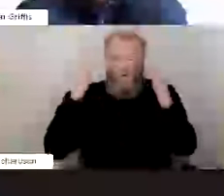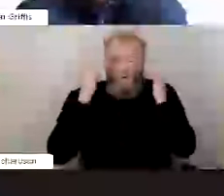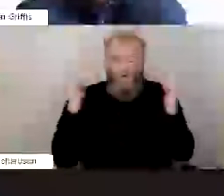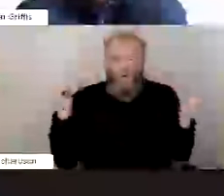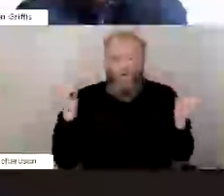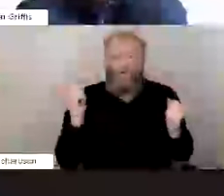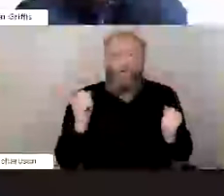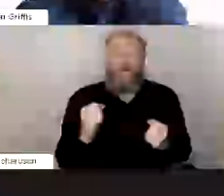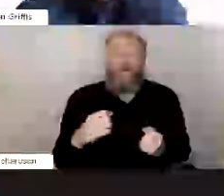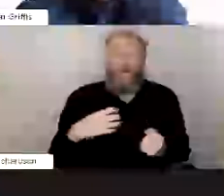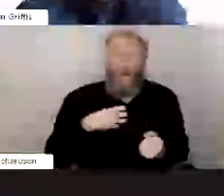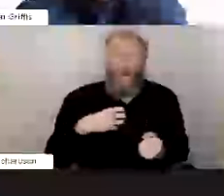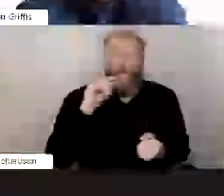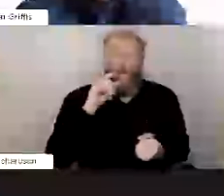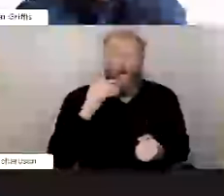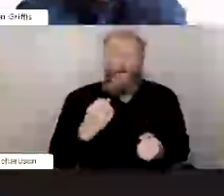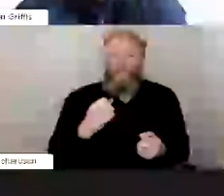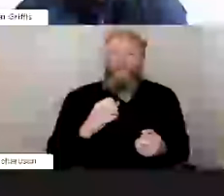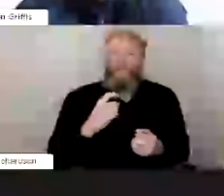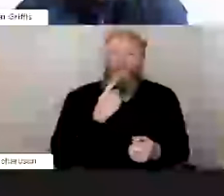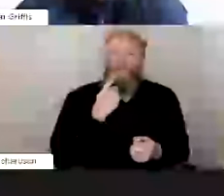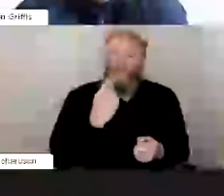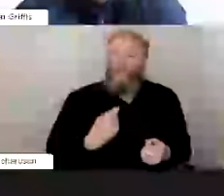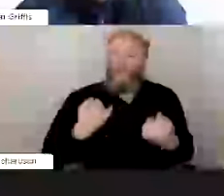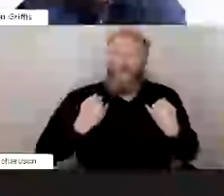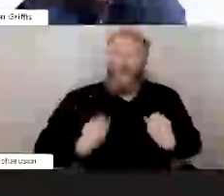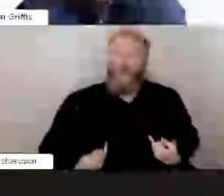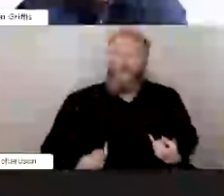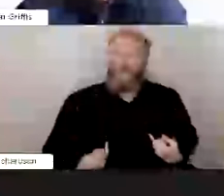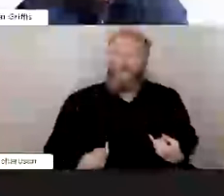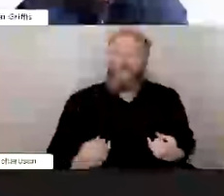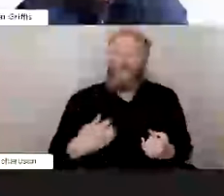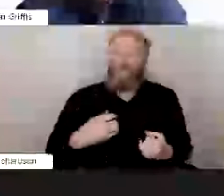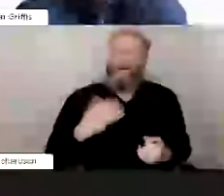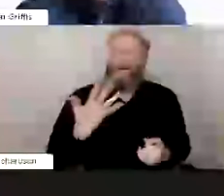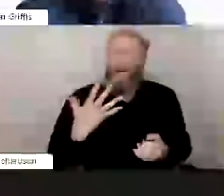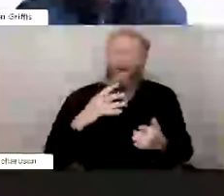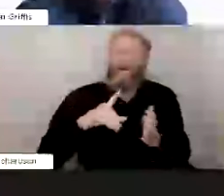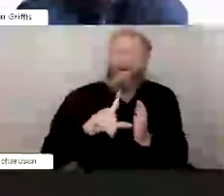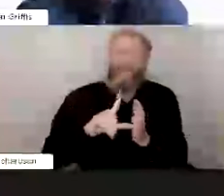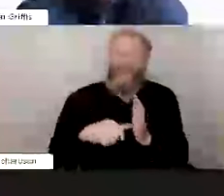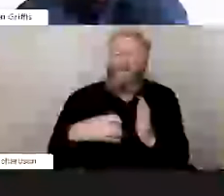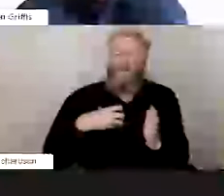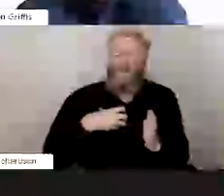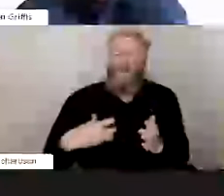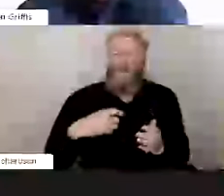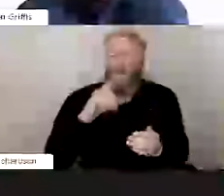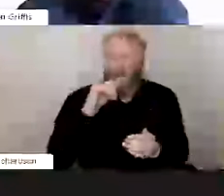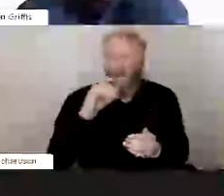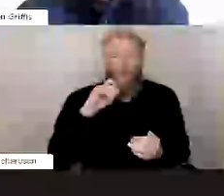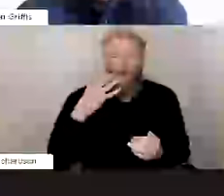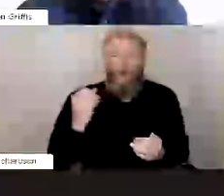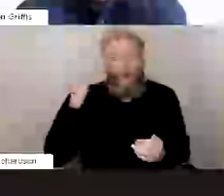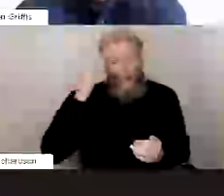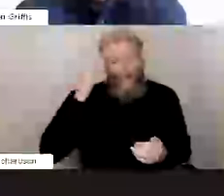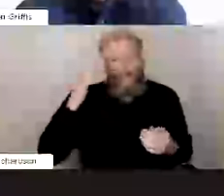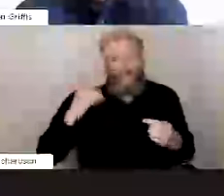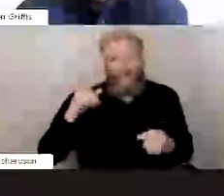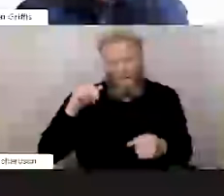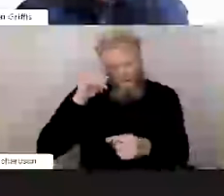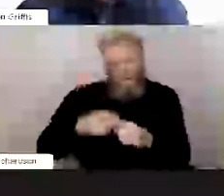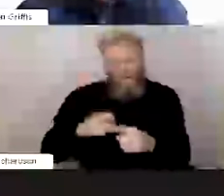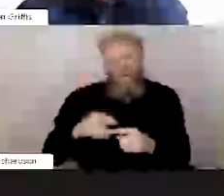serious illness, and 5 times more likely to experience mental illness or psychosocial disability.